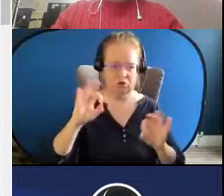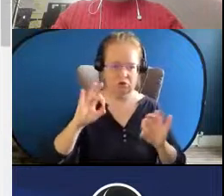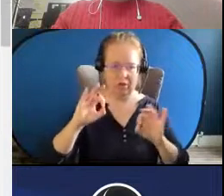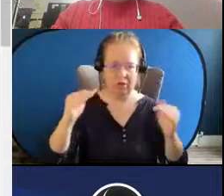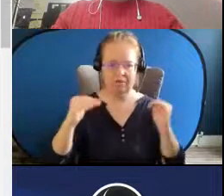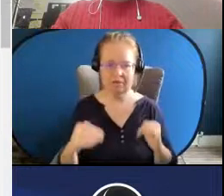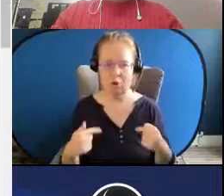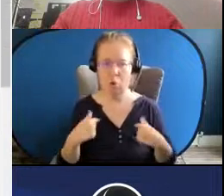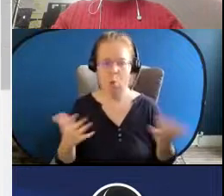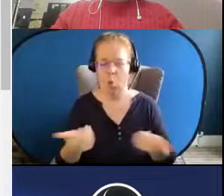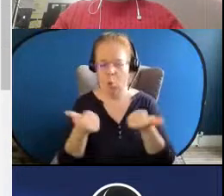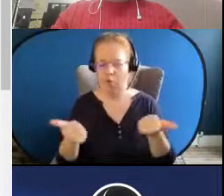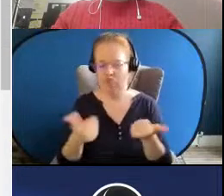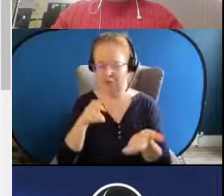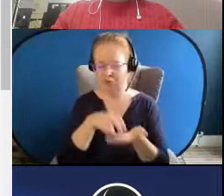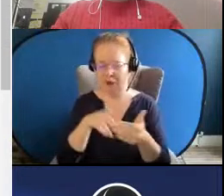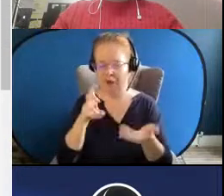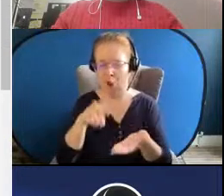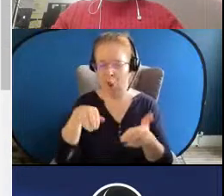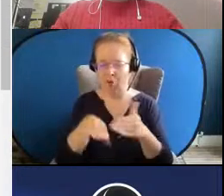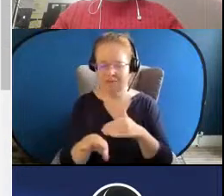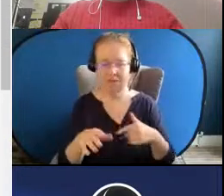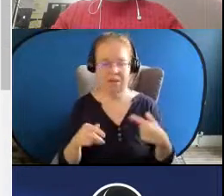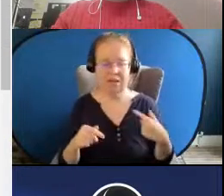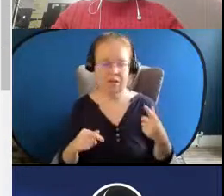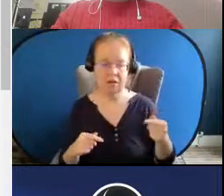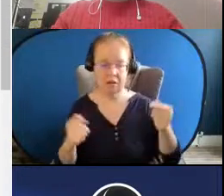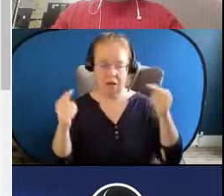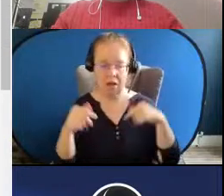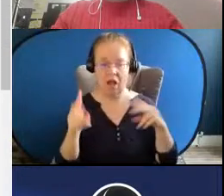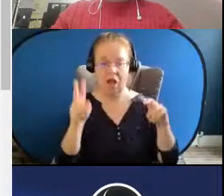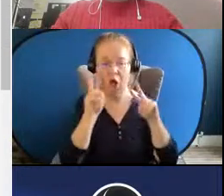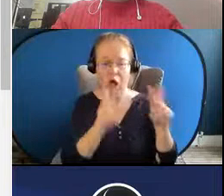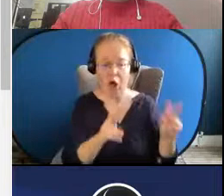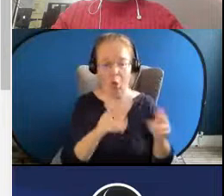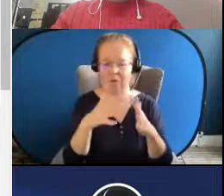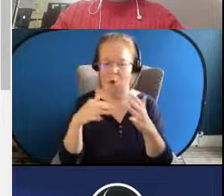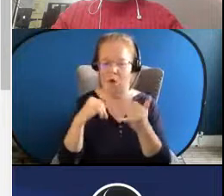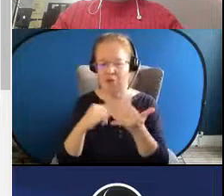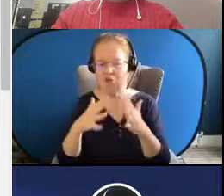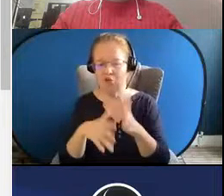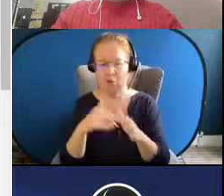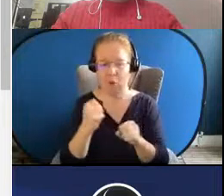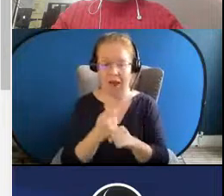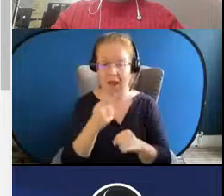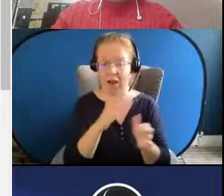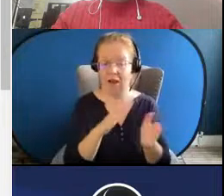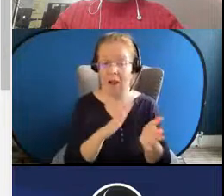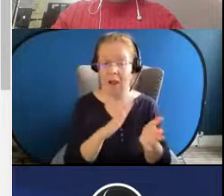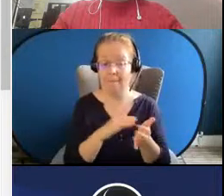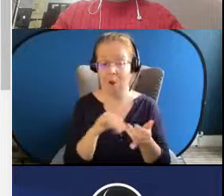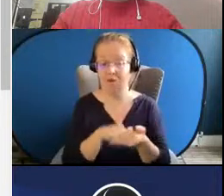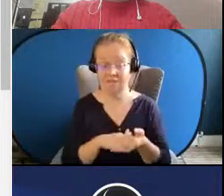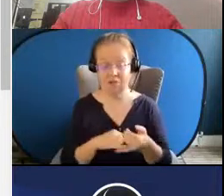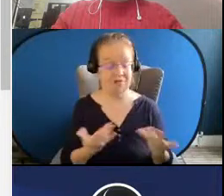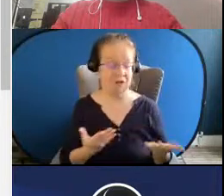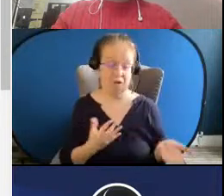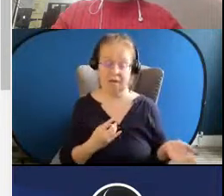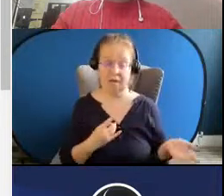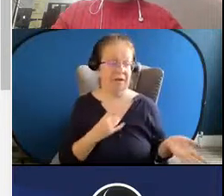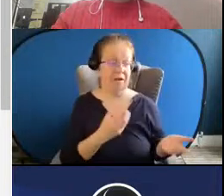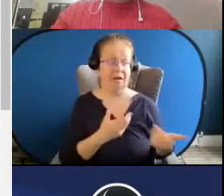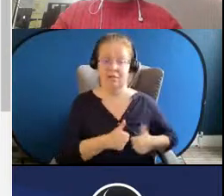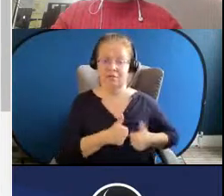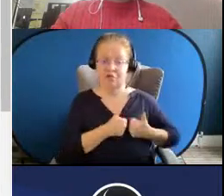I've registered and logged in. And then you can view all the swag. Microsoft, unbelievably amazing,